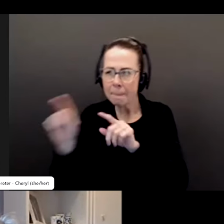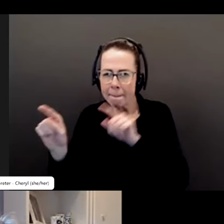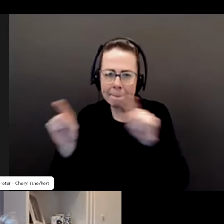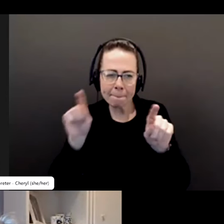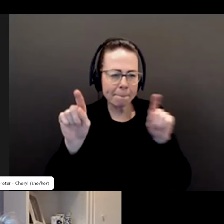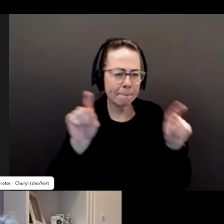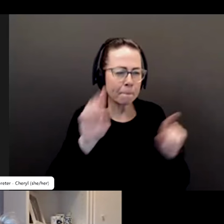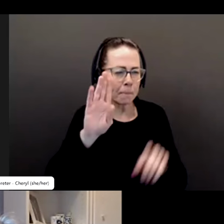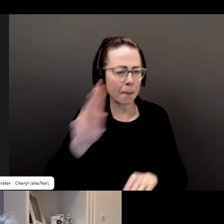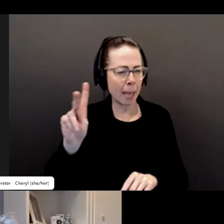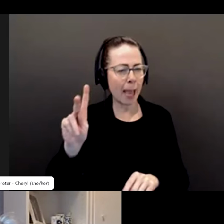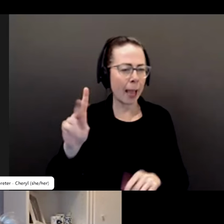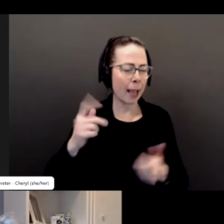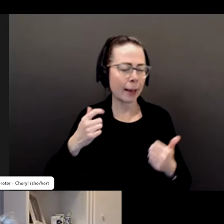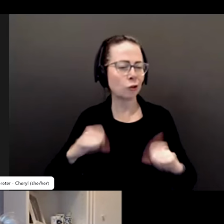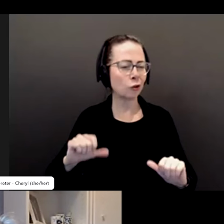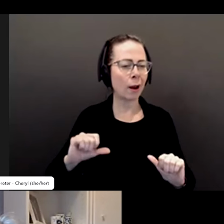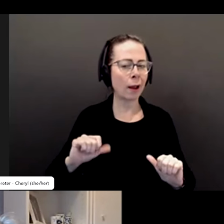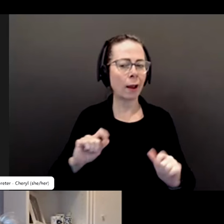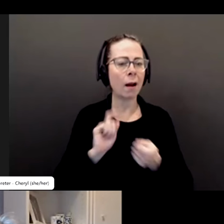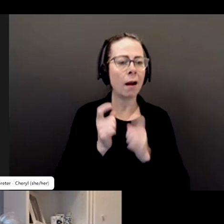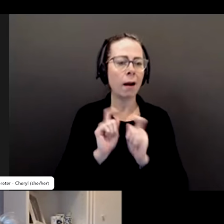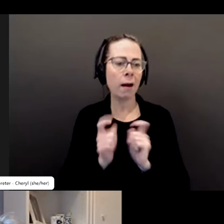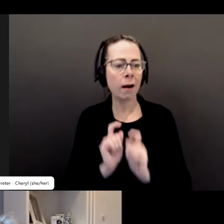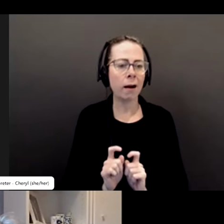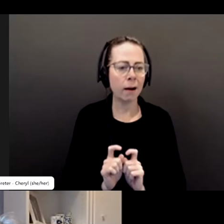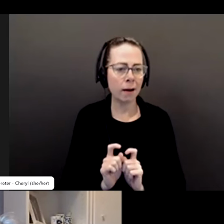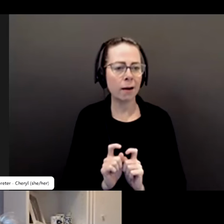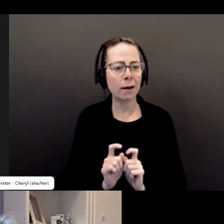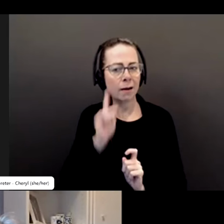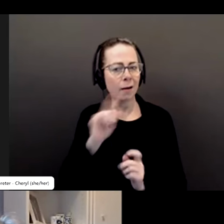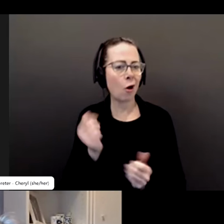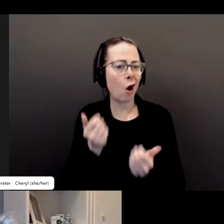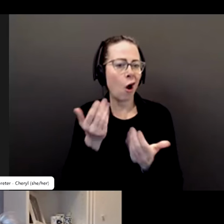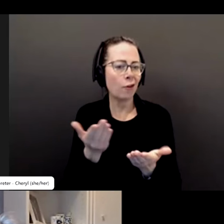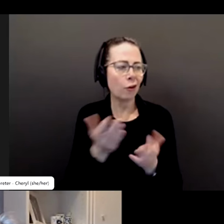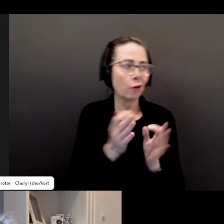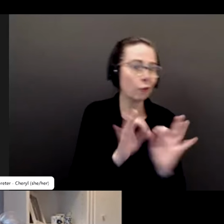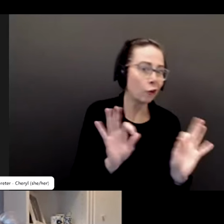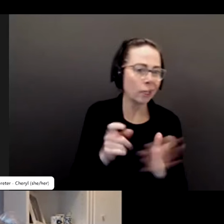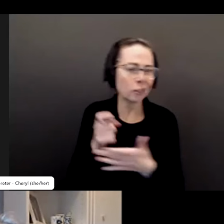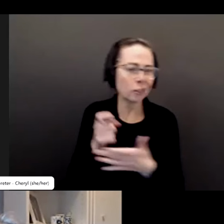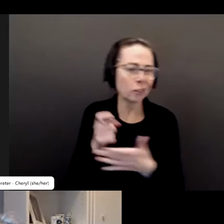played around with the kinds of features provided by every type of account.